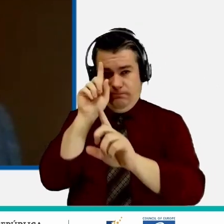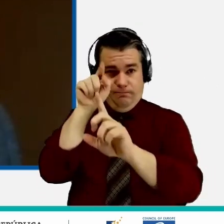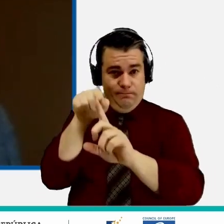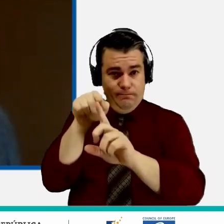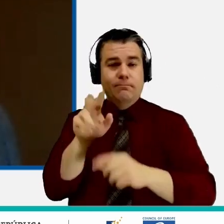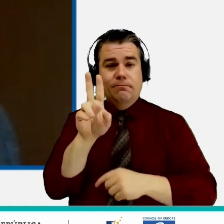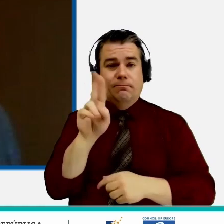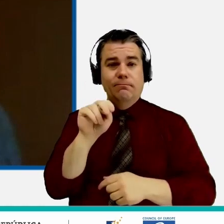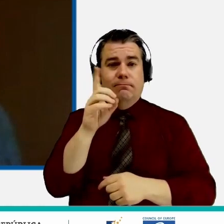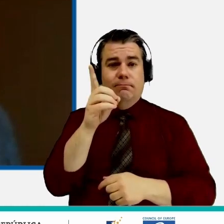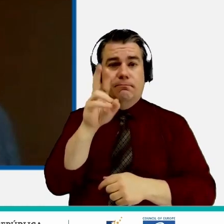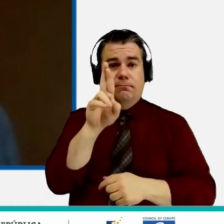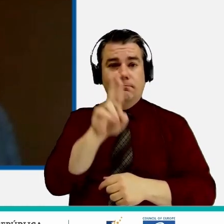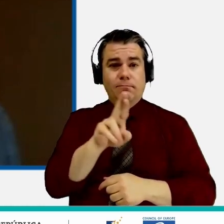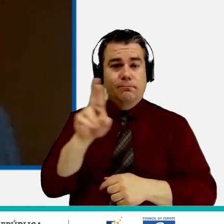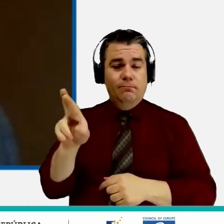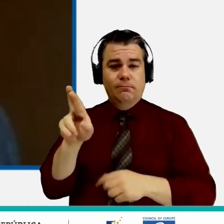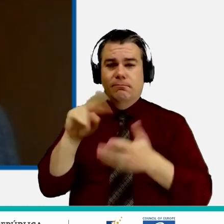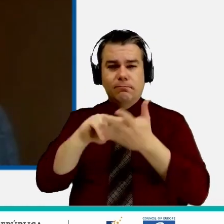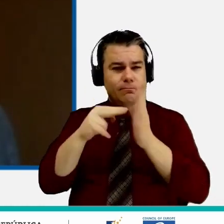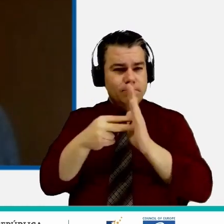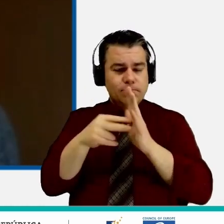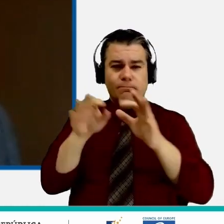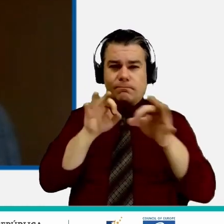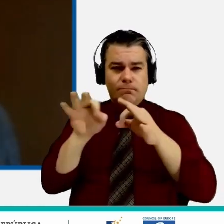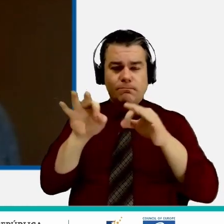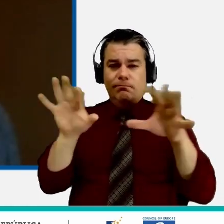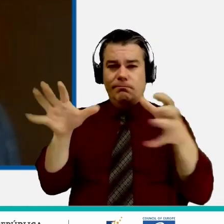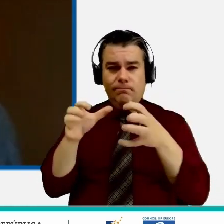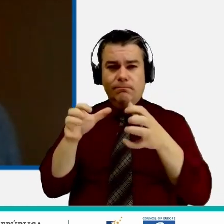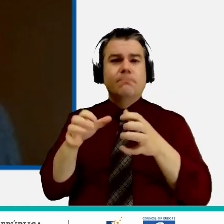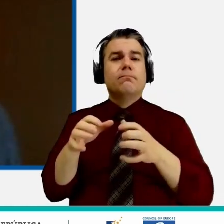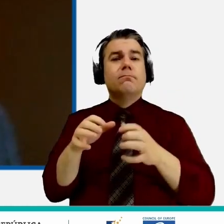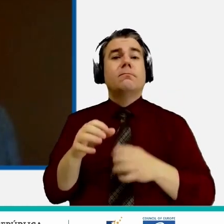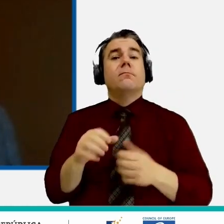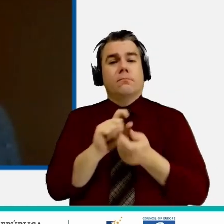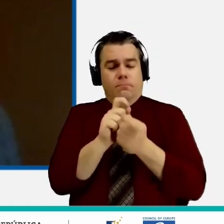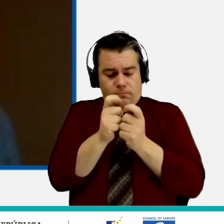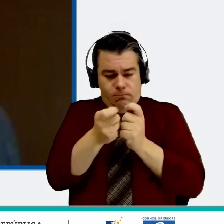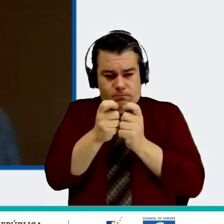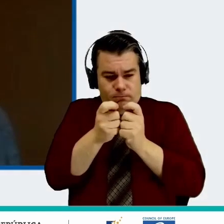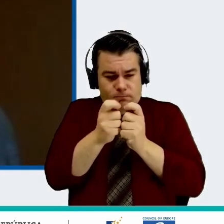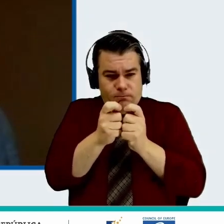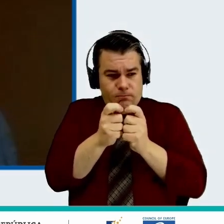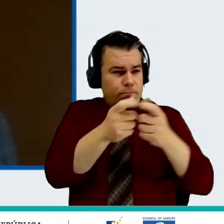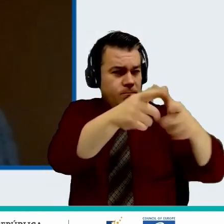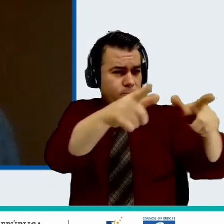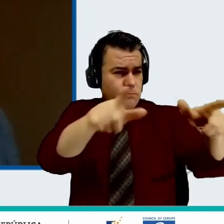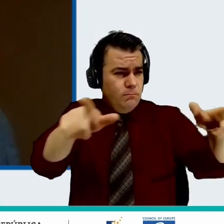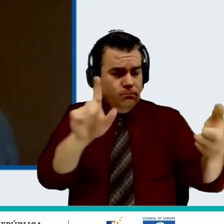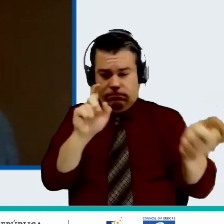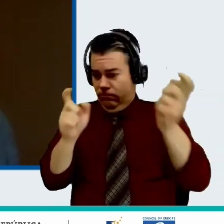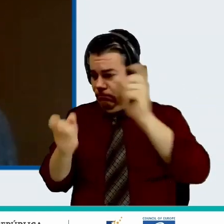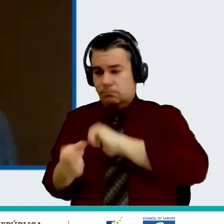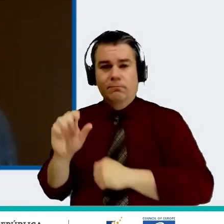UNDRR hazard definition and classification review to 10 languages in DPPI context. The impact of